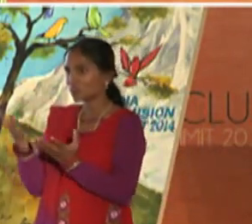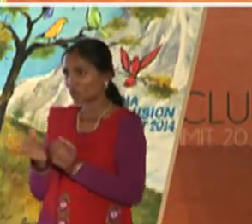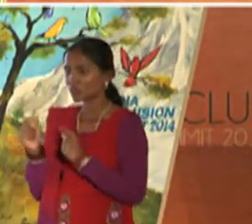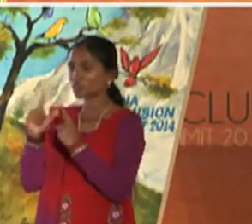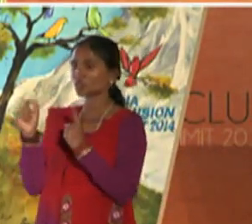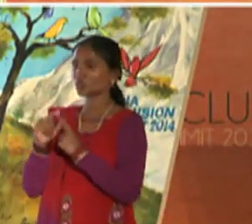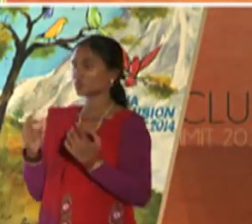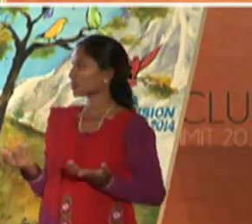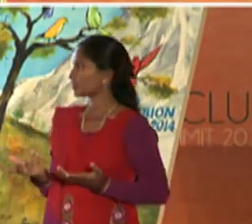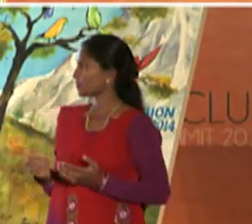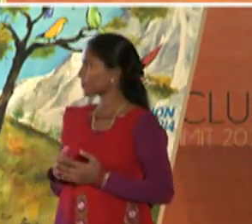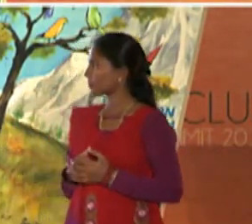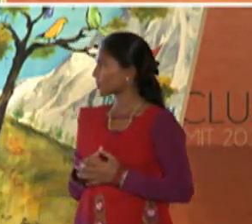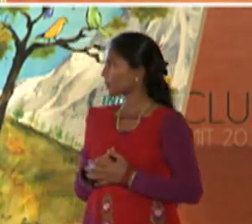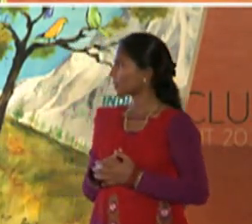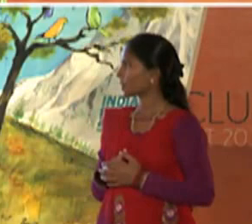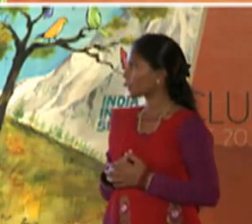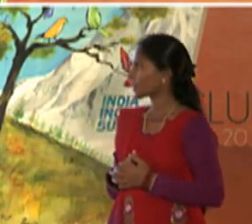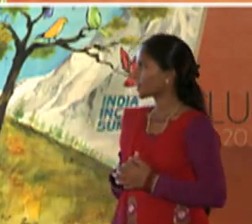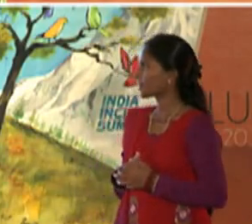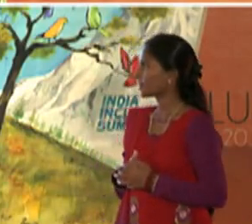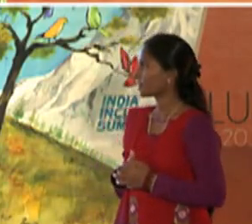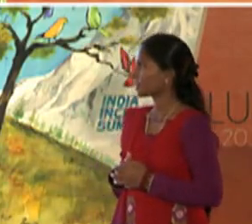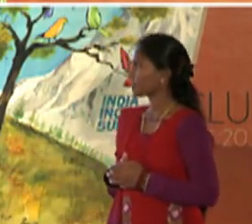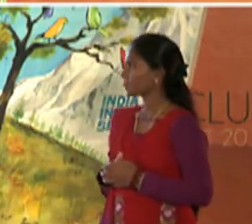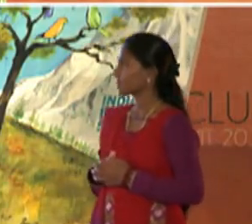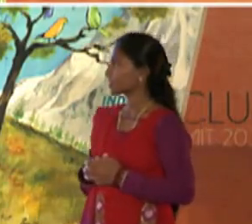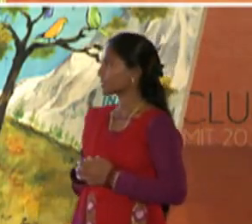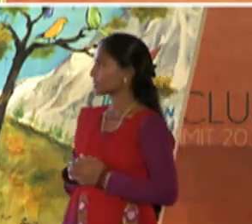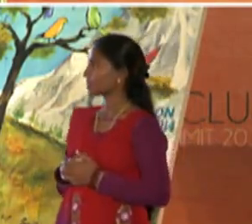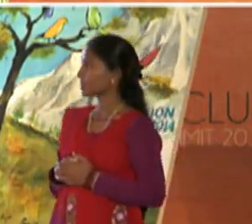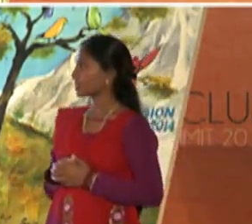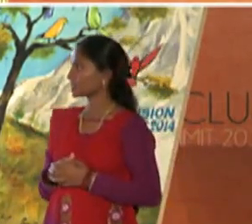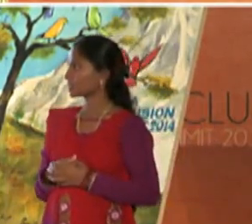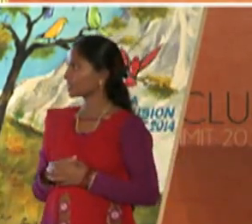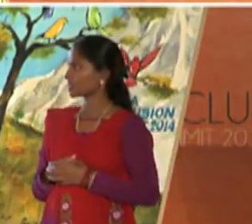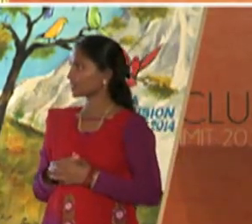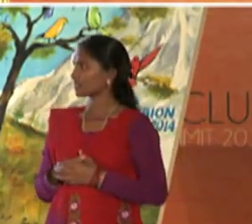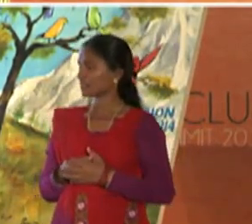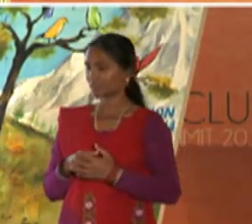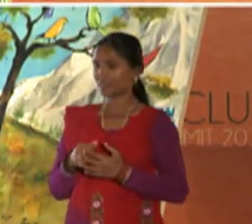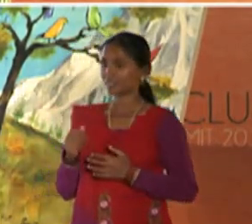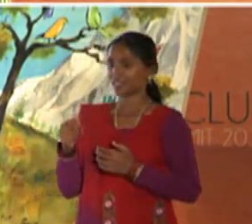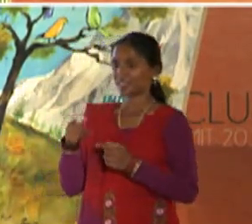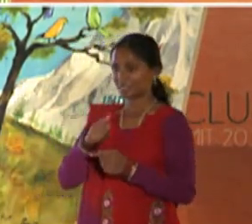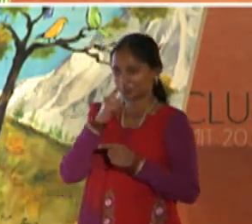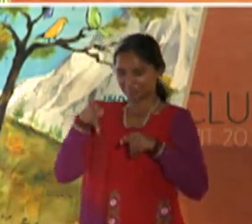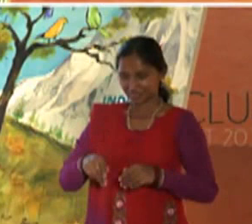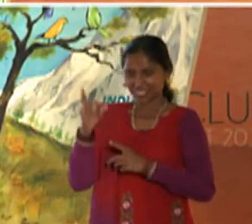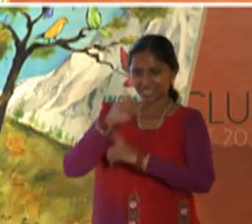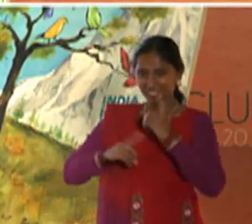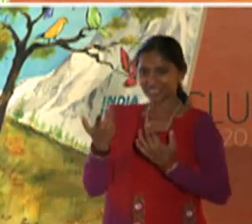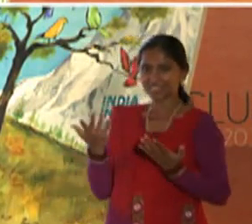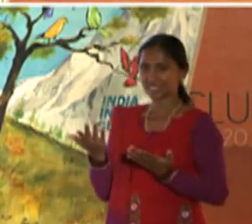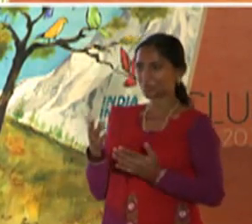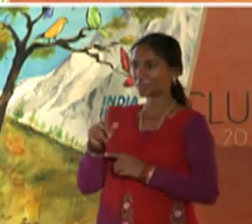what happens in these films is like, oh, someone has got a disability and then someone comes to help them and make their life better. She wants to make